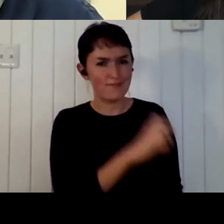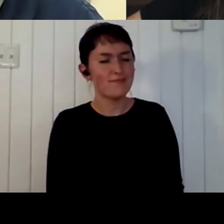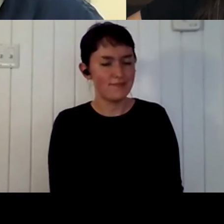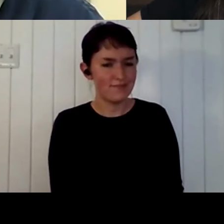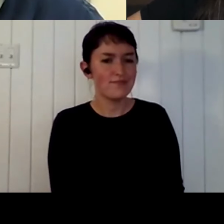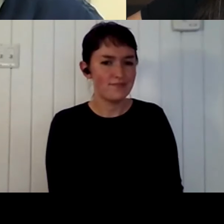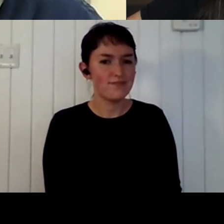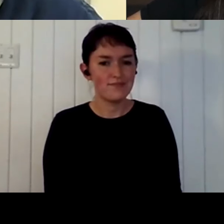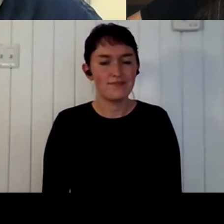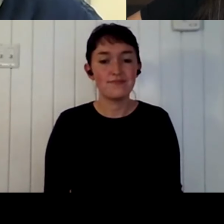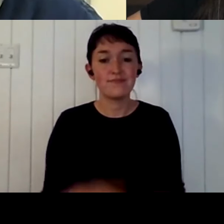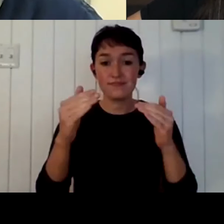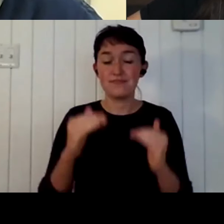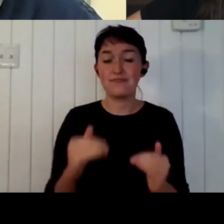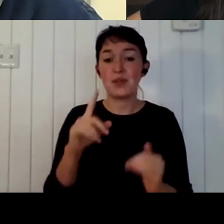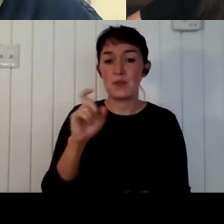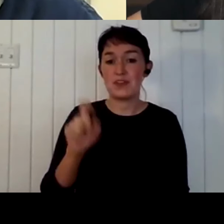Okay, the next question is from Tiffany.